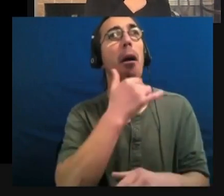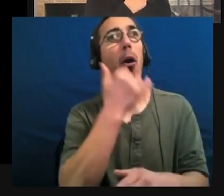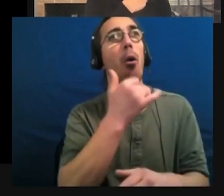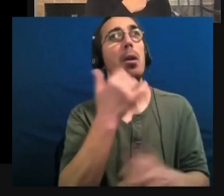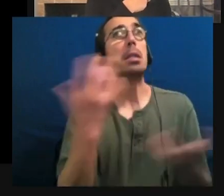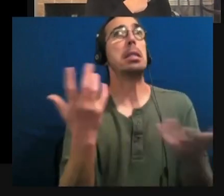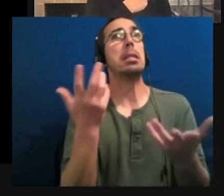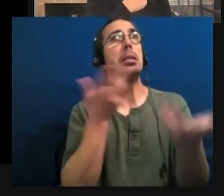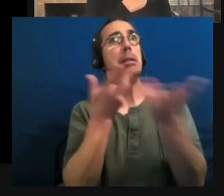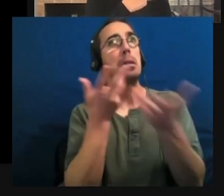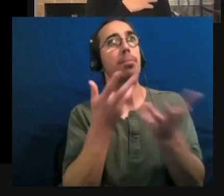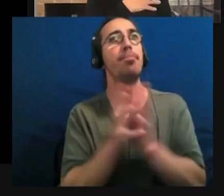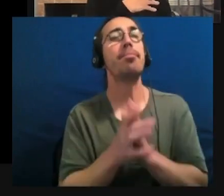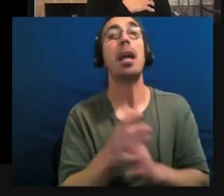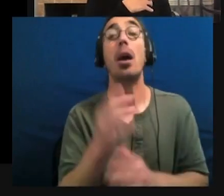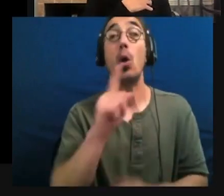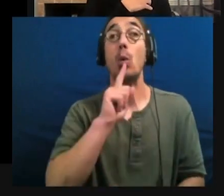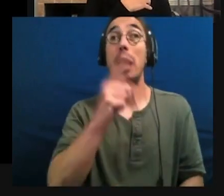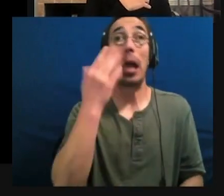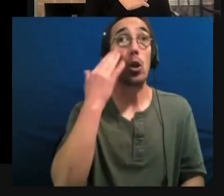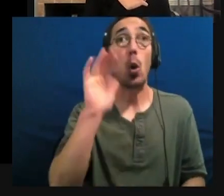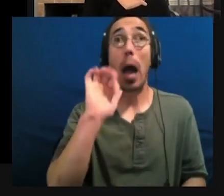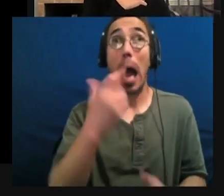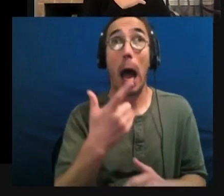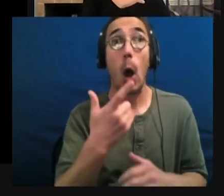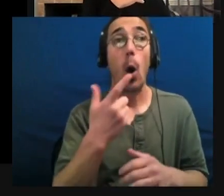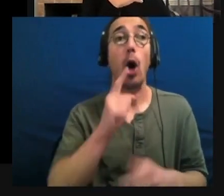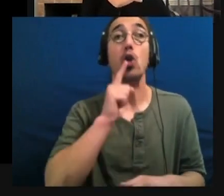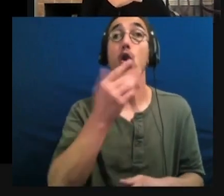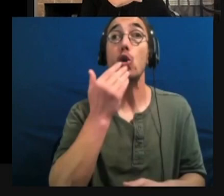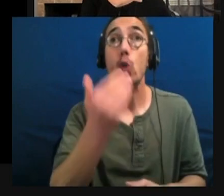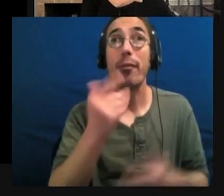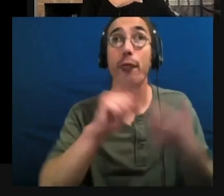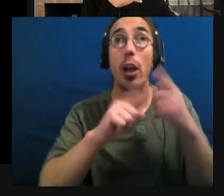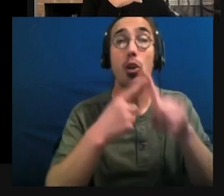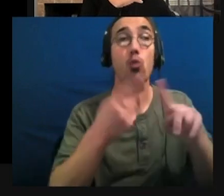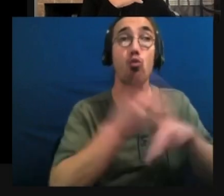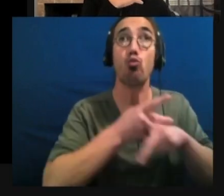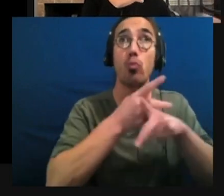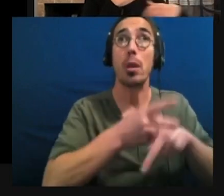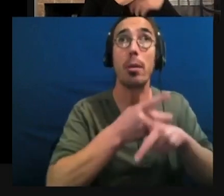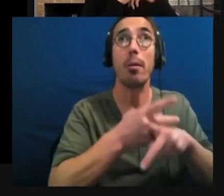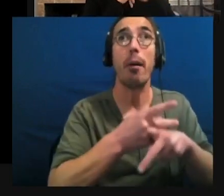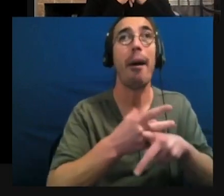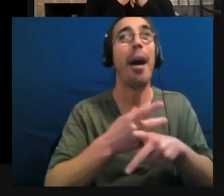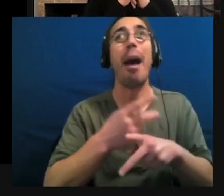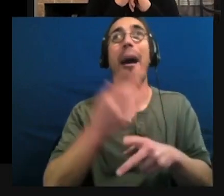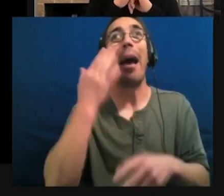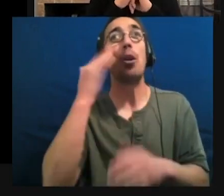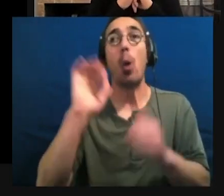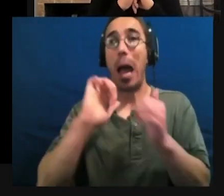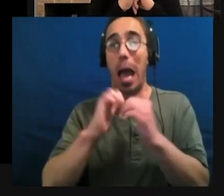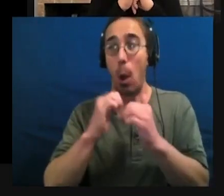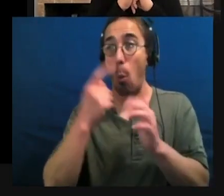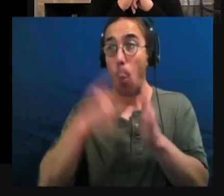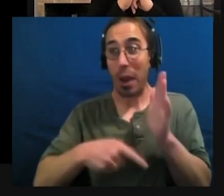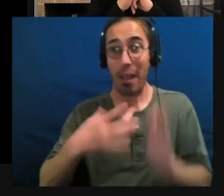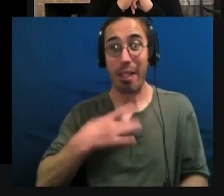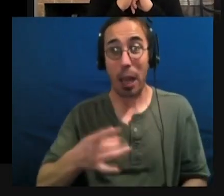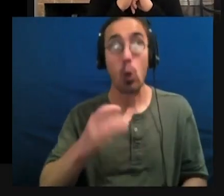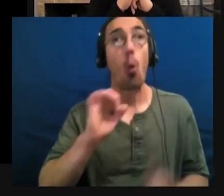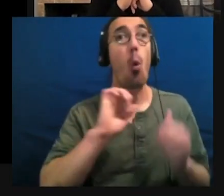a friend should actually treat you. I had no concept of what I actually liked or how I should actually feel when I'm not in